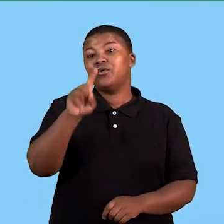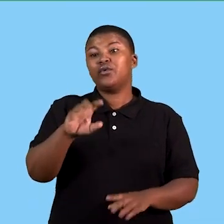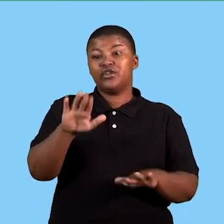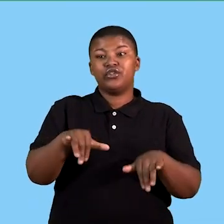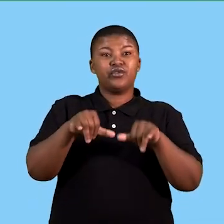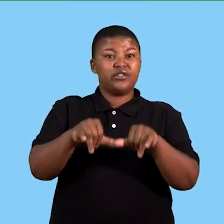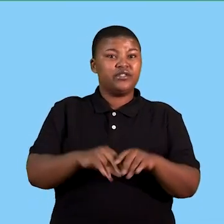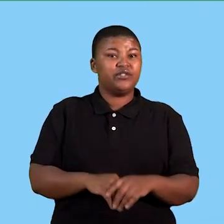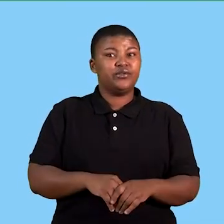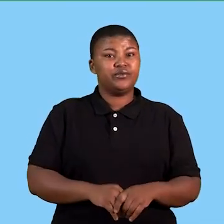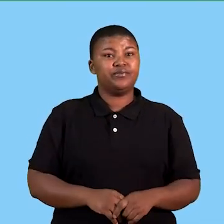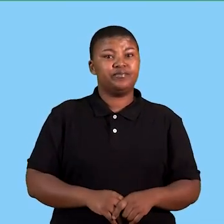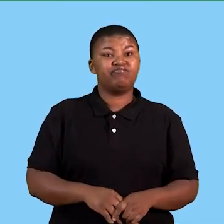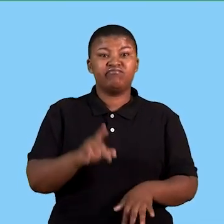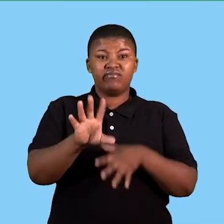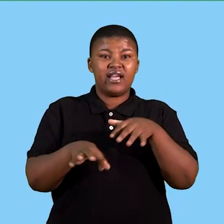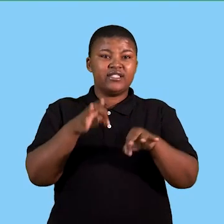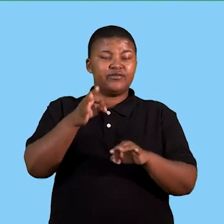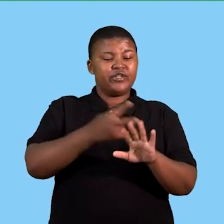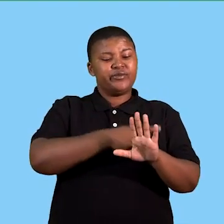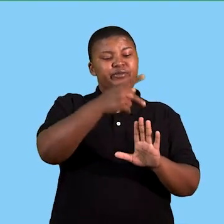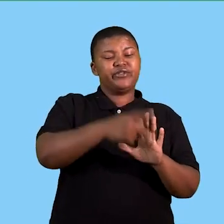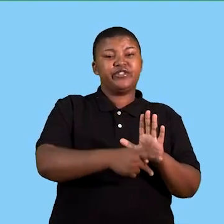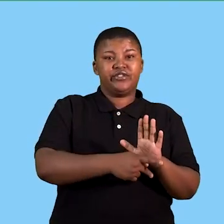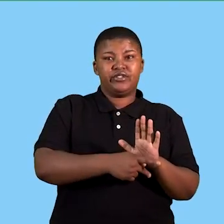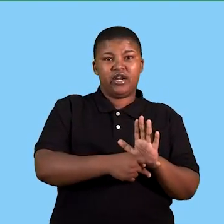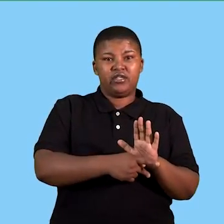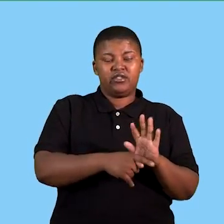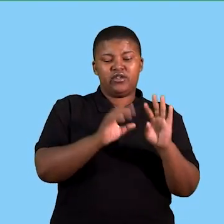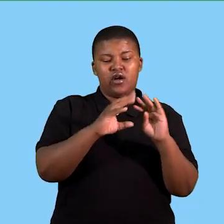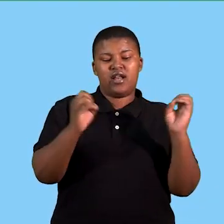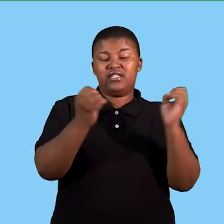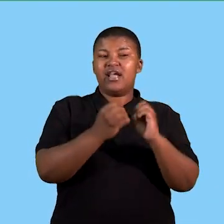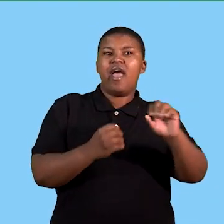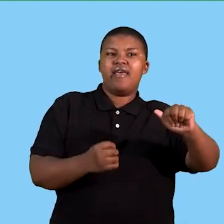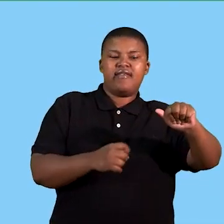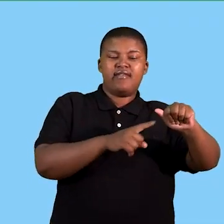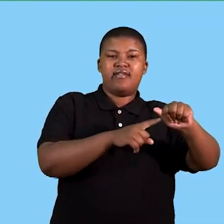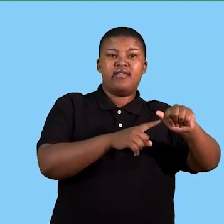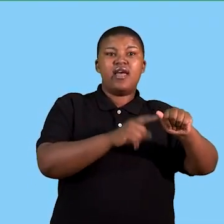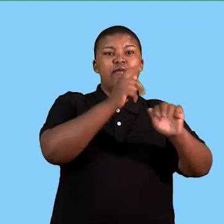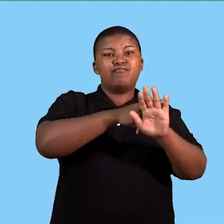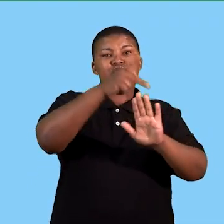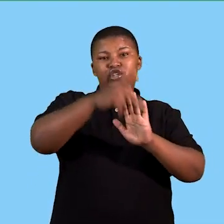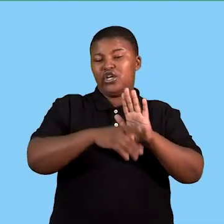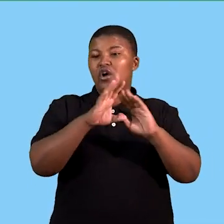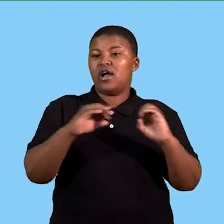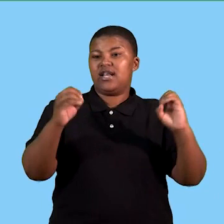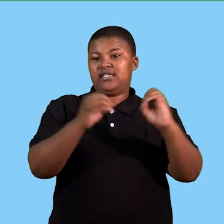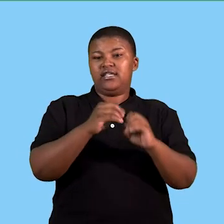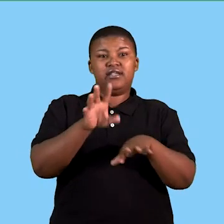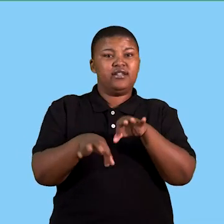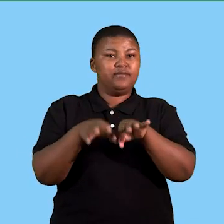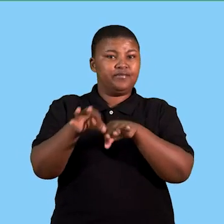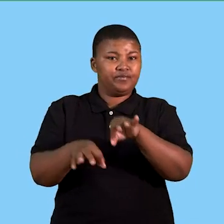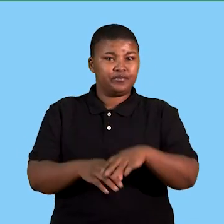ask us to discuss the following organizational structures. So the first structure we have then is the